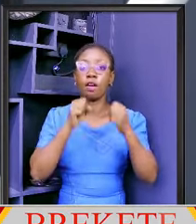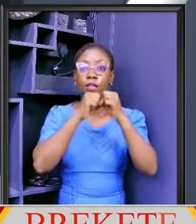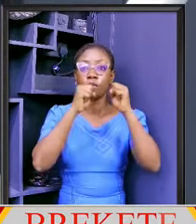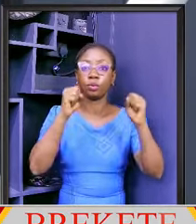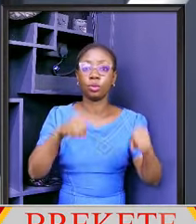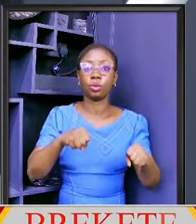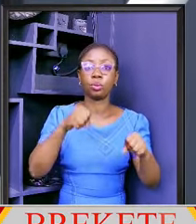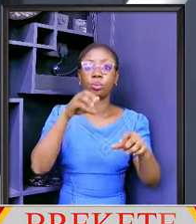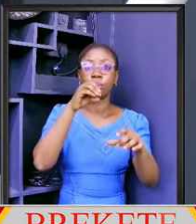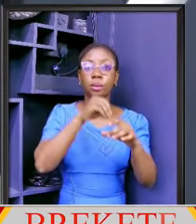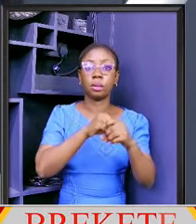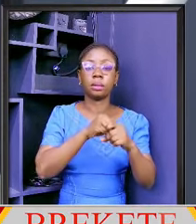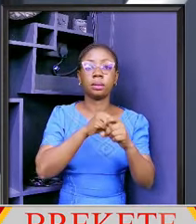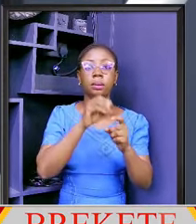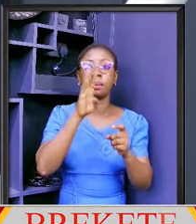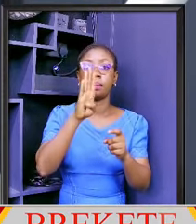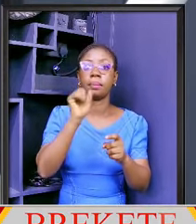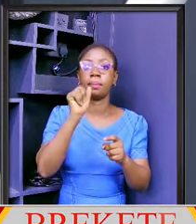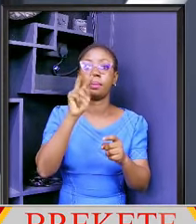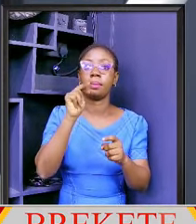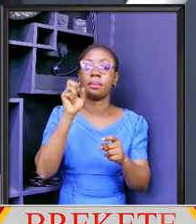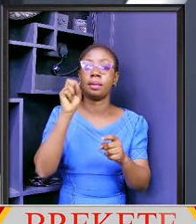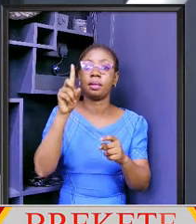They call them Brekete